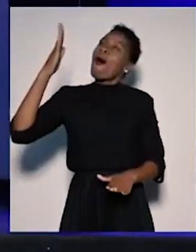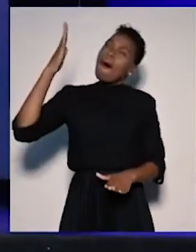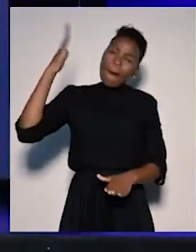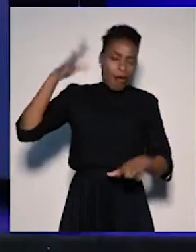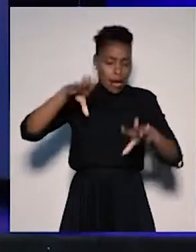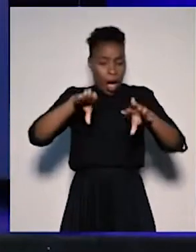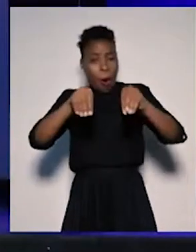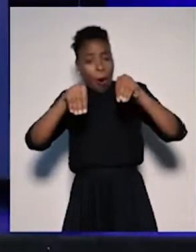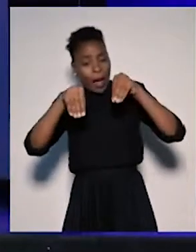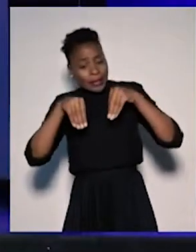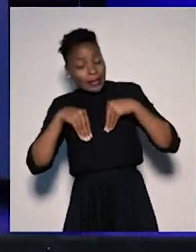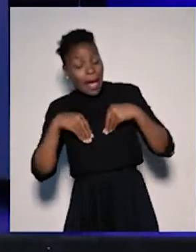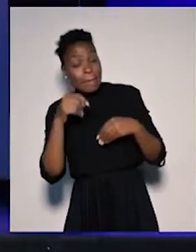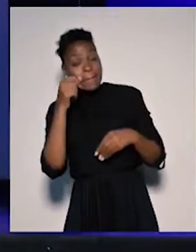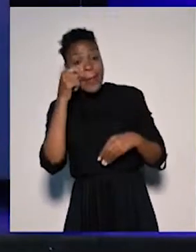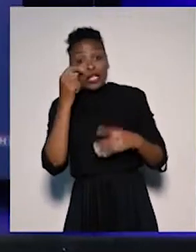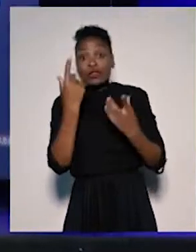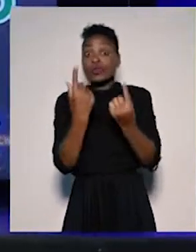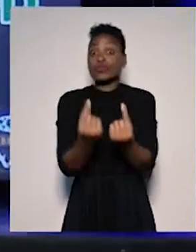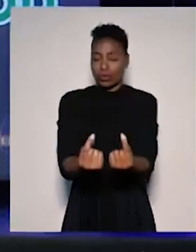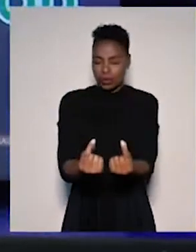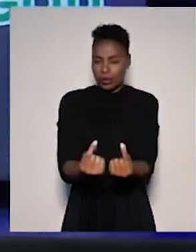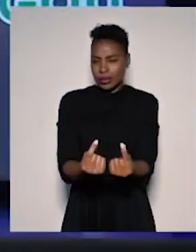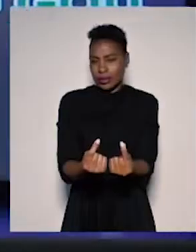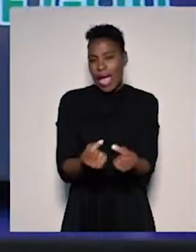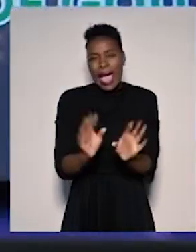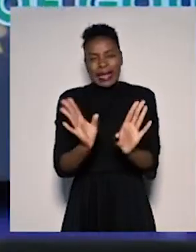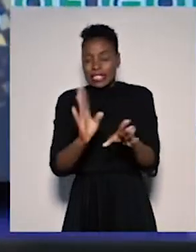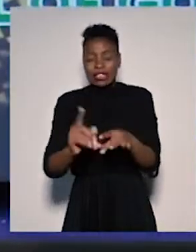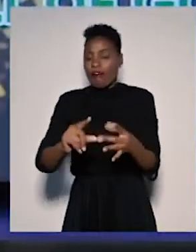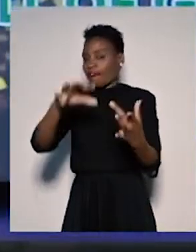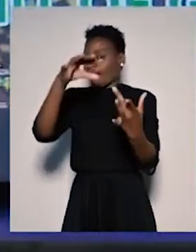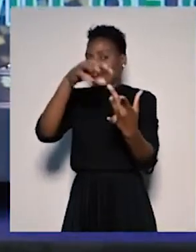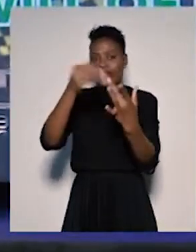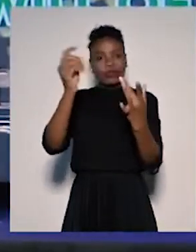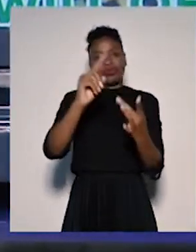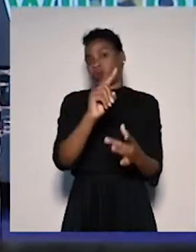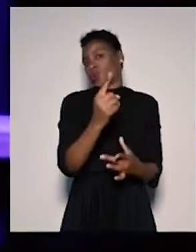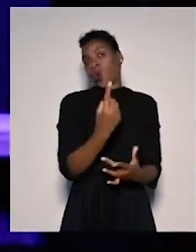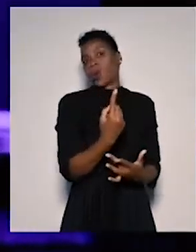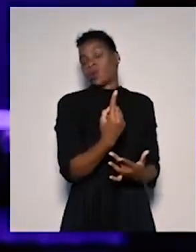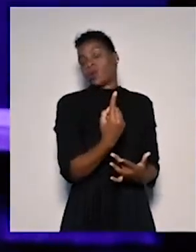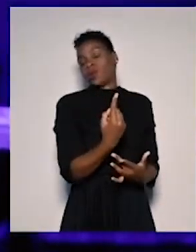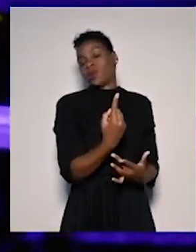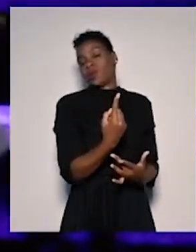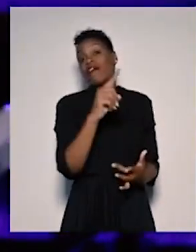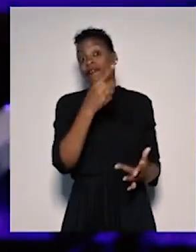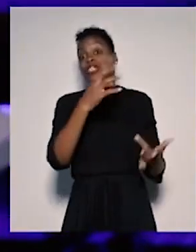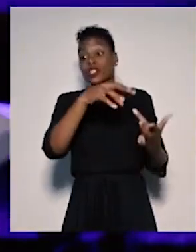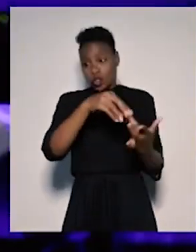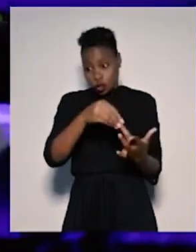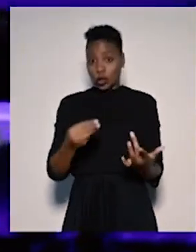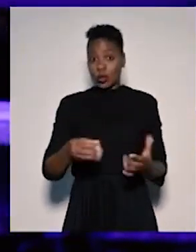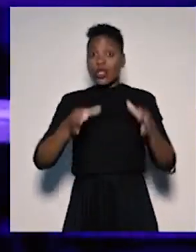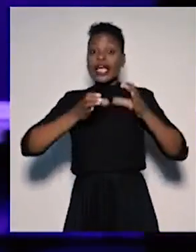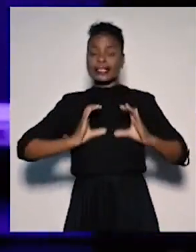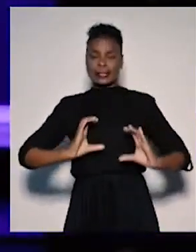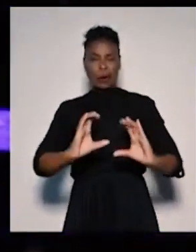allows men to do, even though it is not his first choice for them. So there are certain